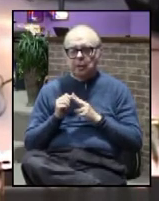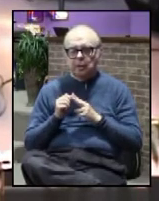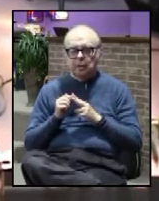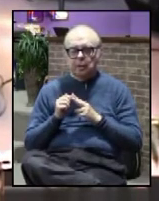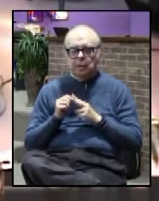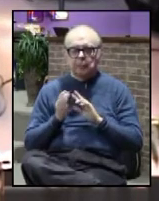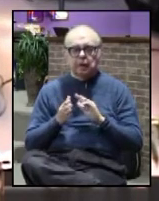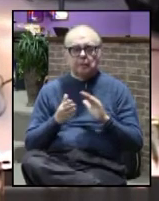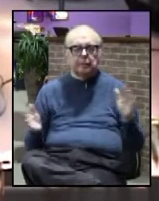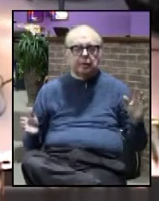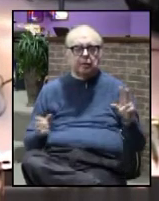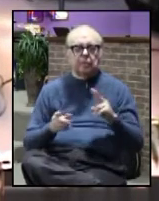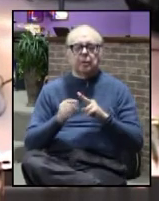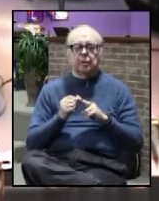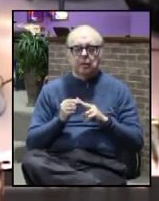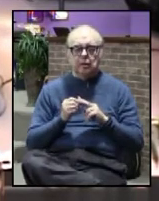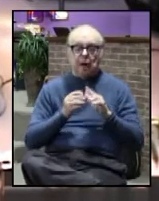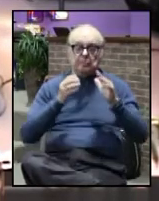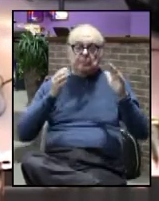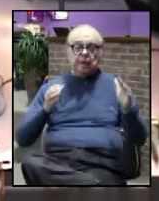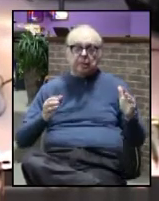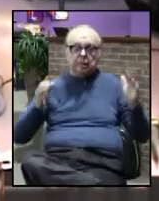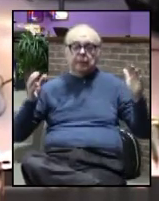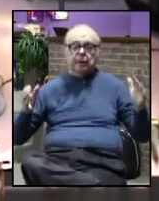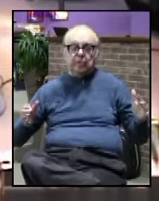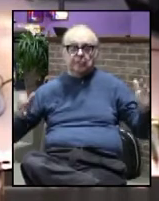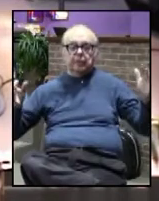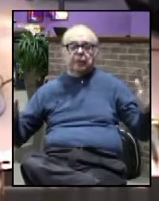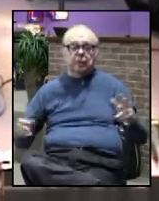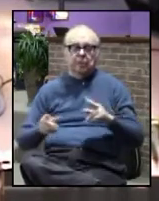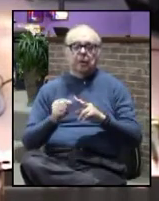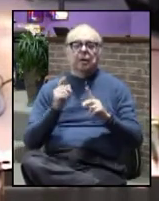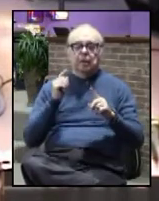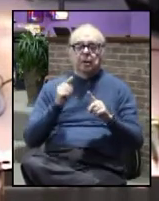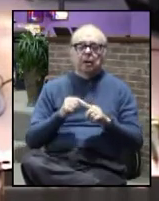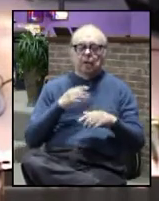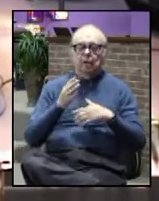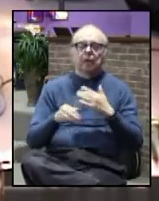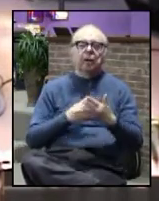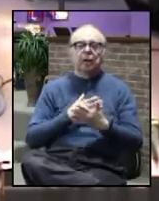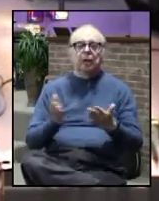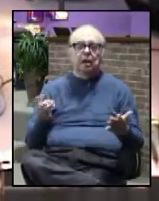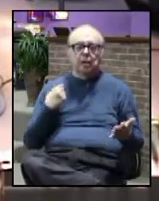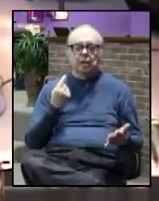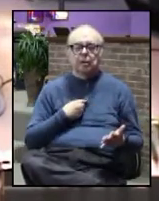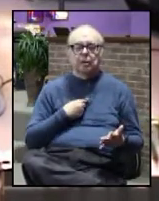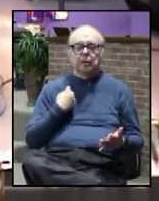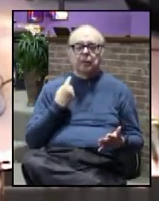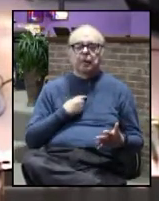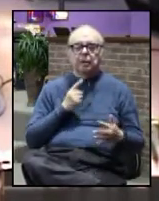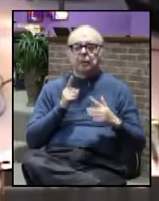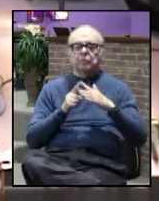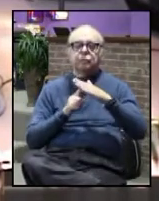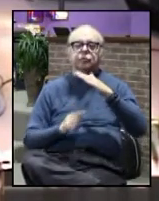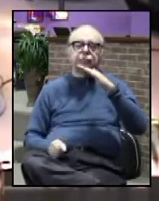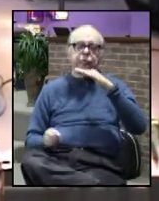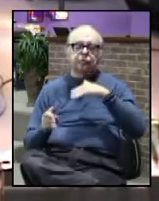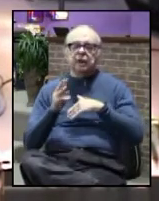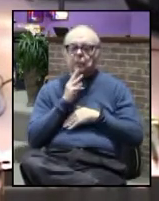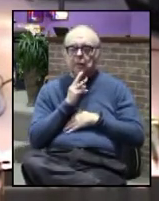bigger choices and bigger choices and bigger choices until the next thing we know, we're drowning.